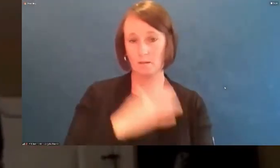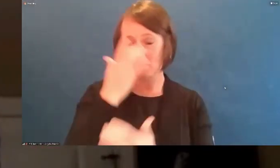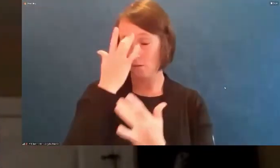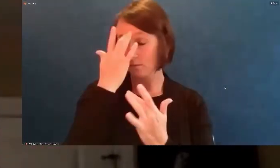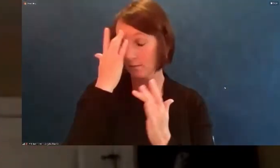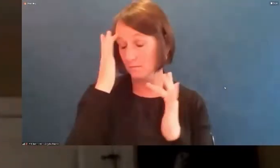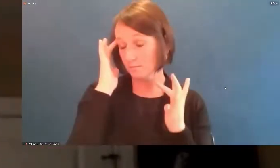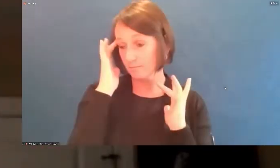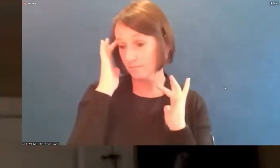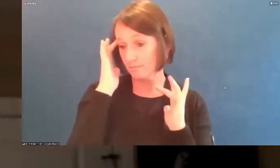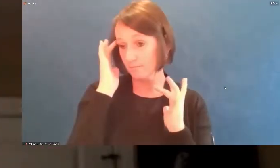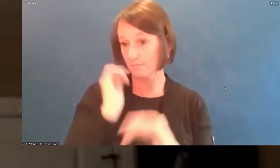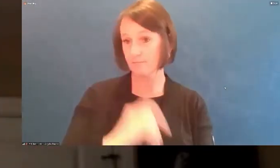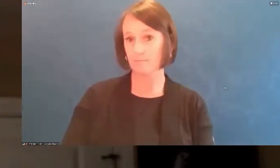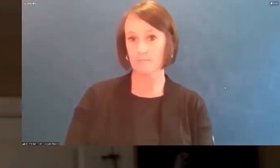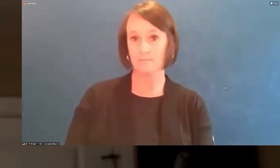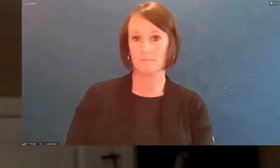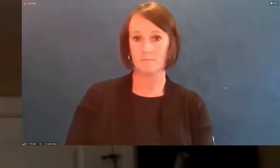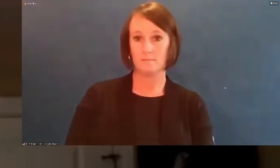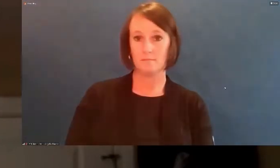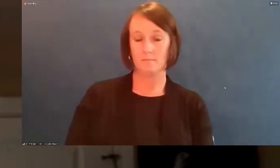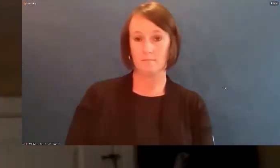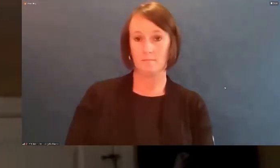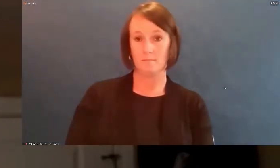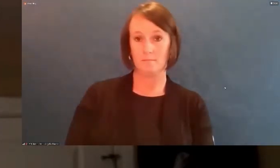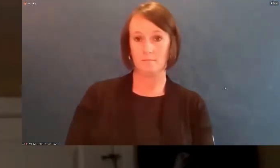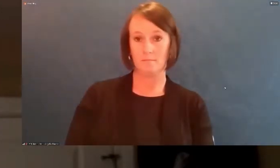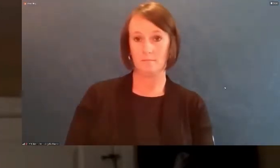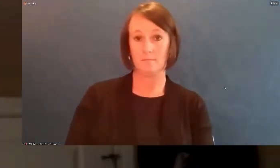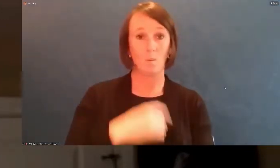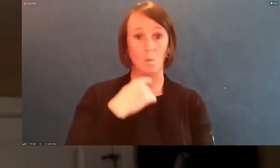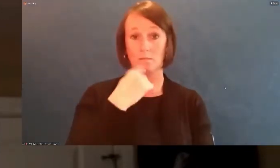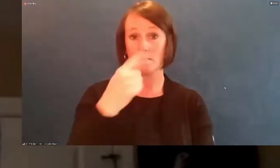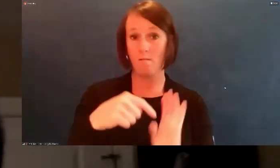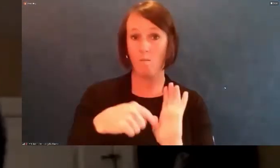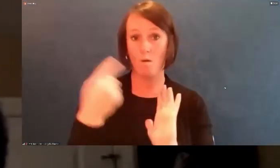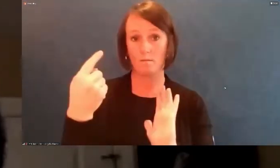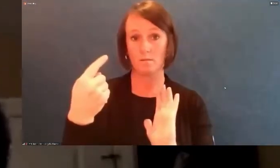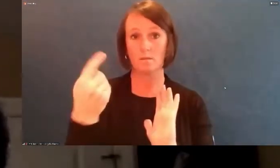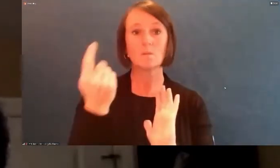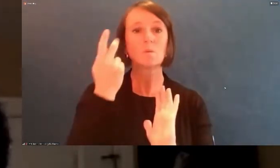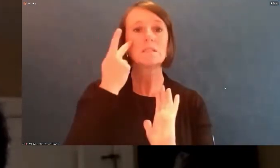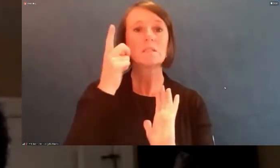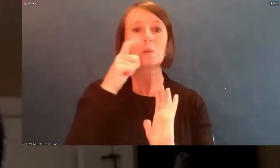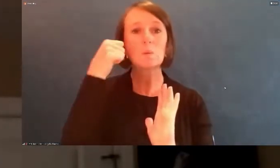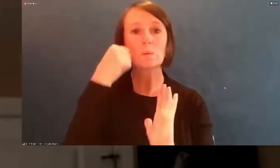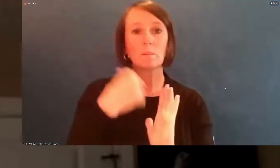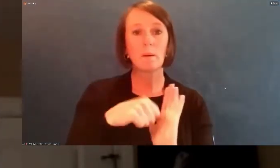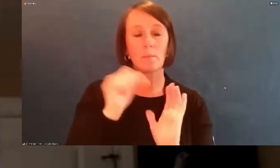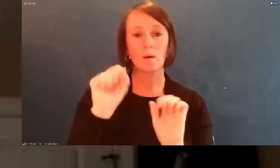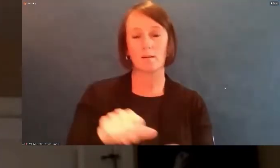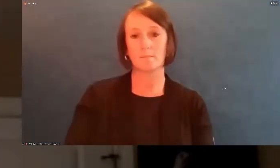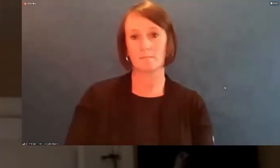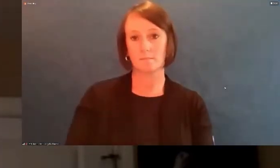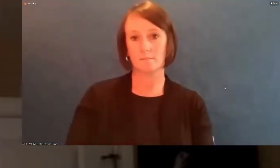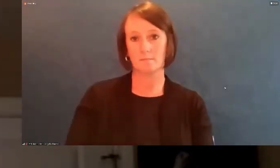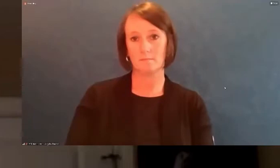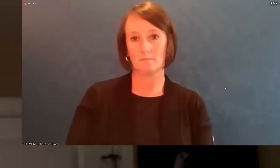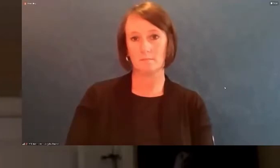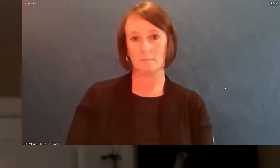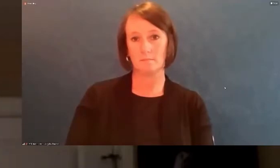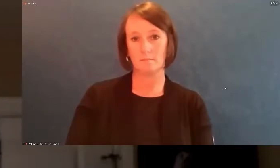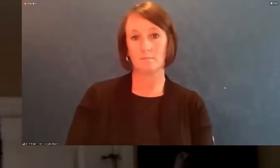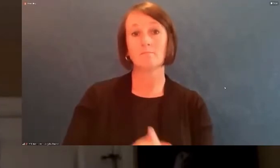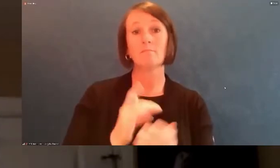minds. I'm going to tell this to you once and let's see who can remember, okay? She said, this is the medicine